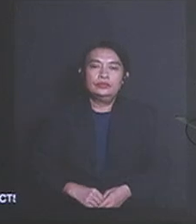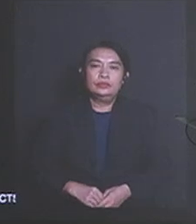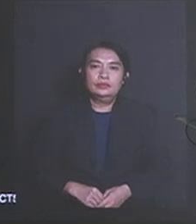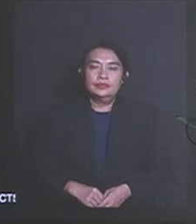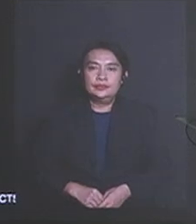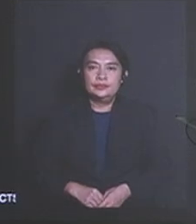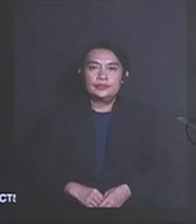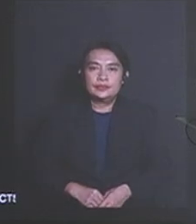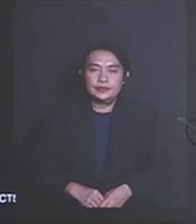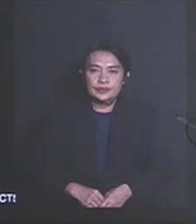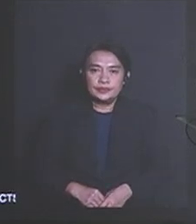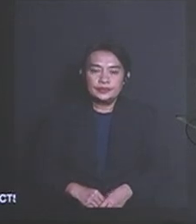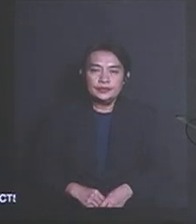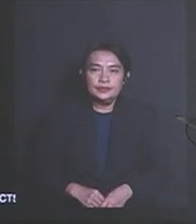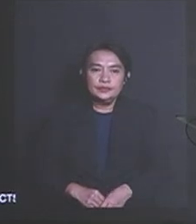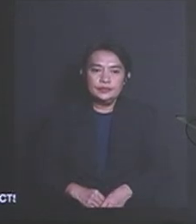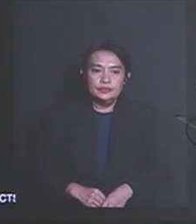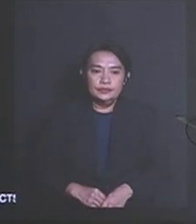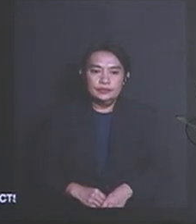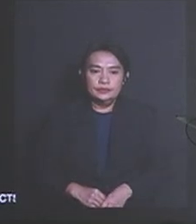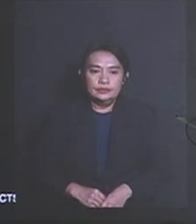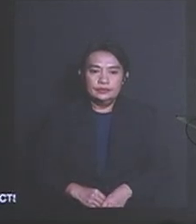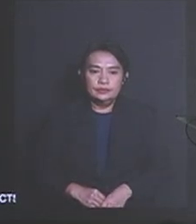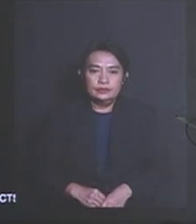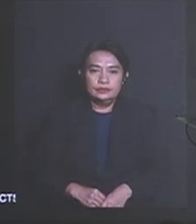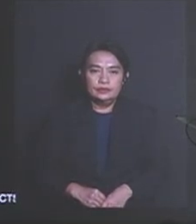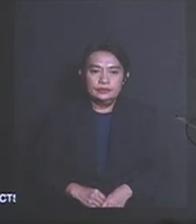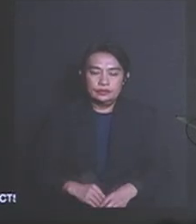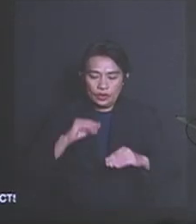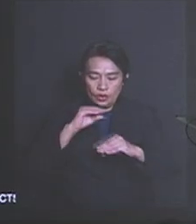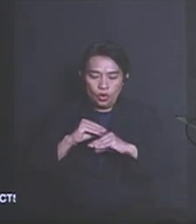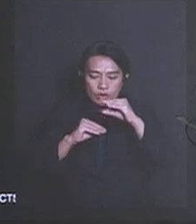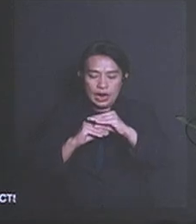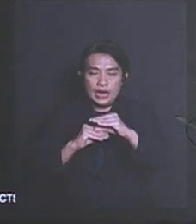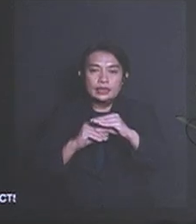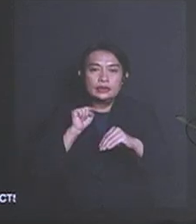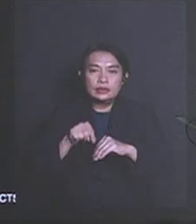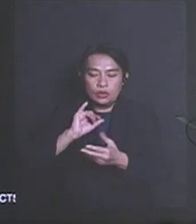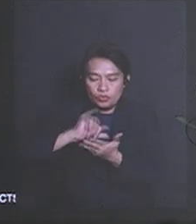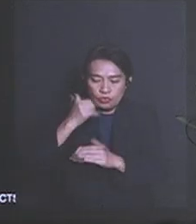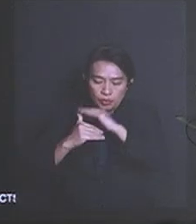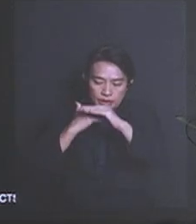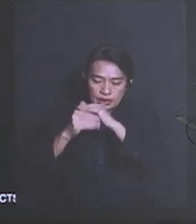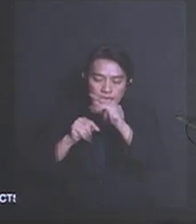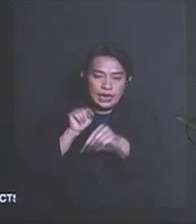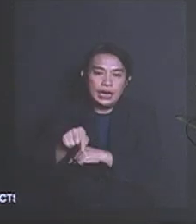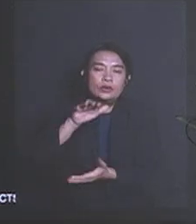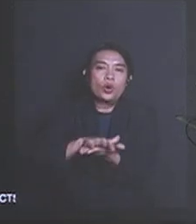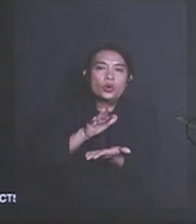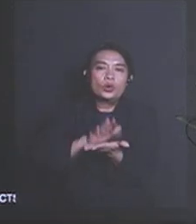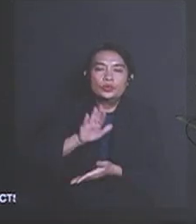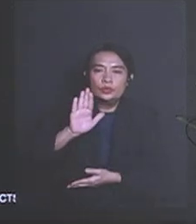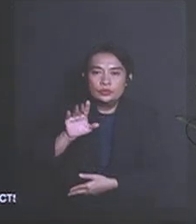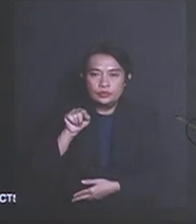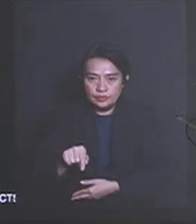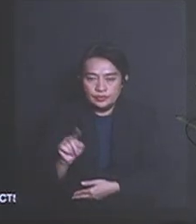A post-disaster recovery program was launched to design and build 9 new earthquake-resistant school buildings in the most affected